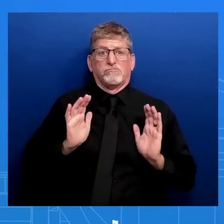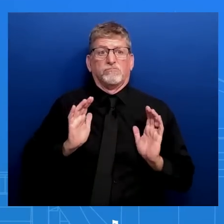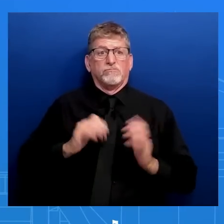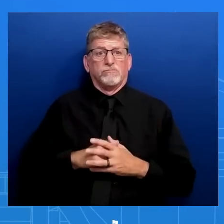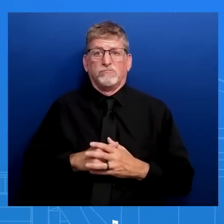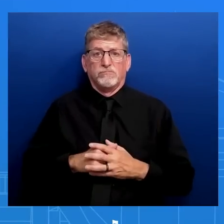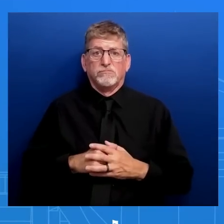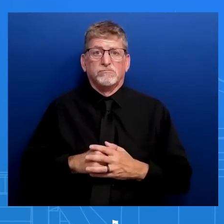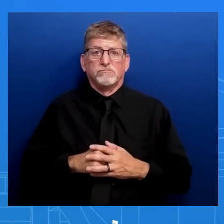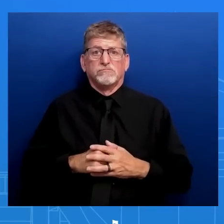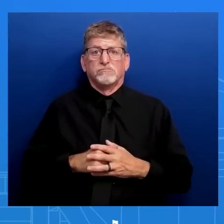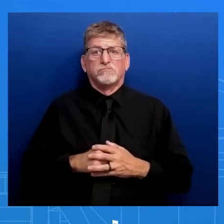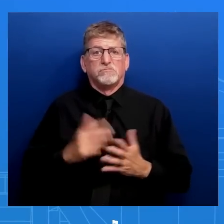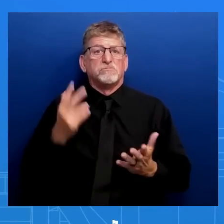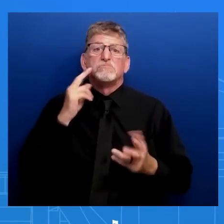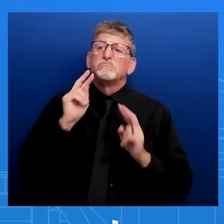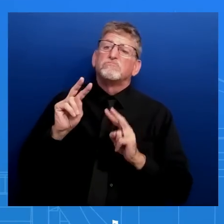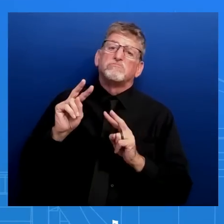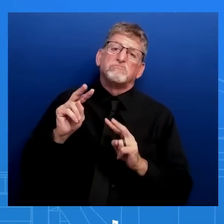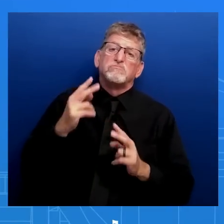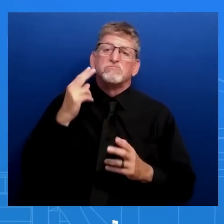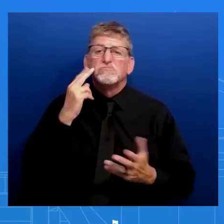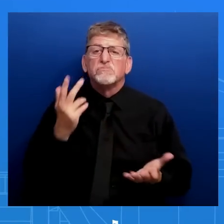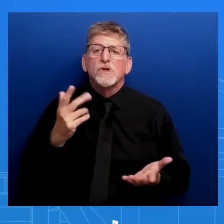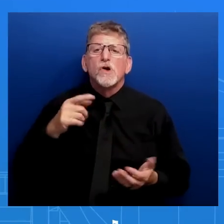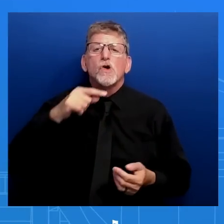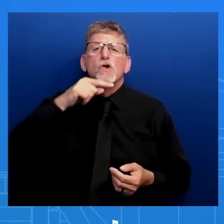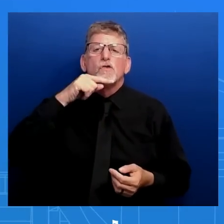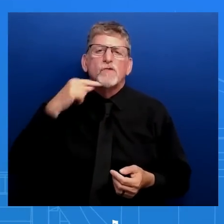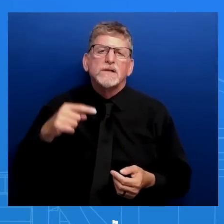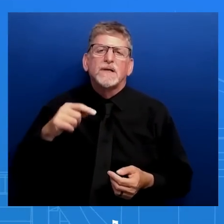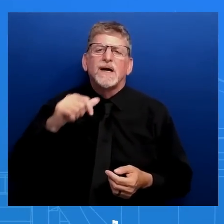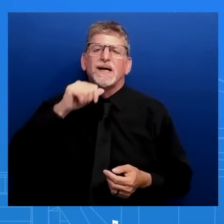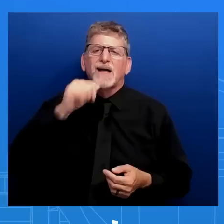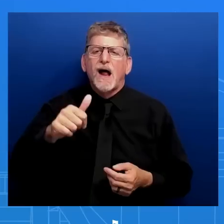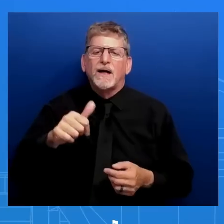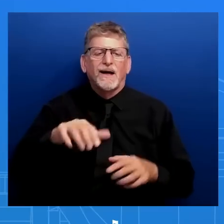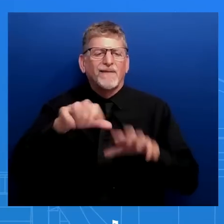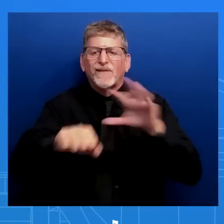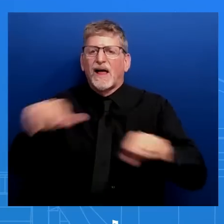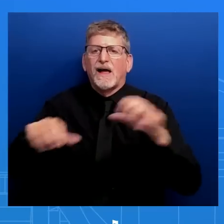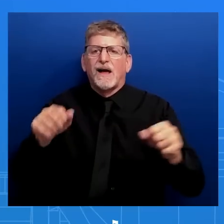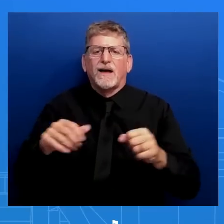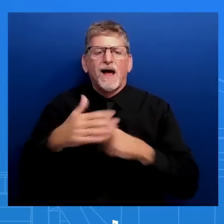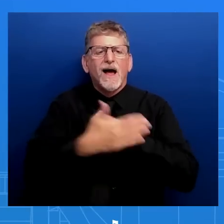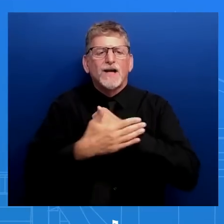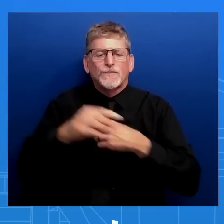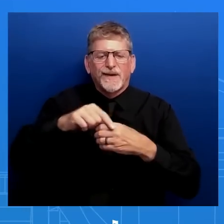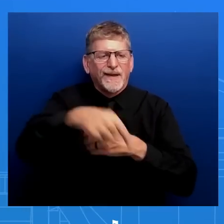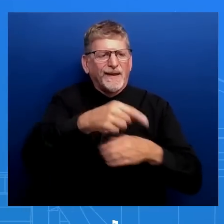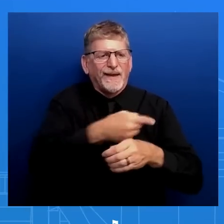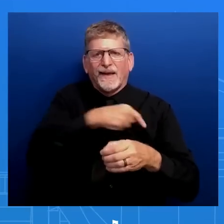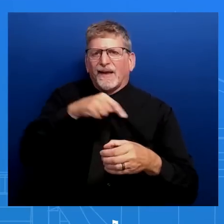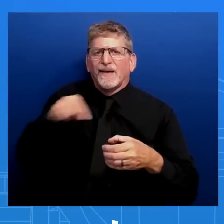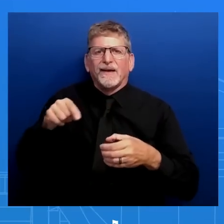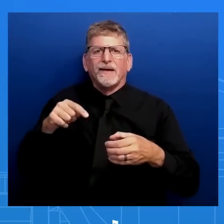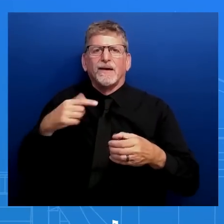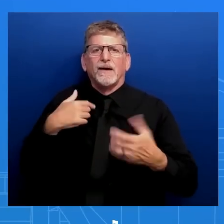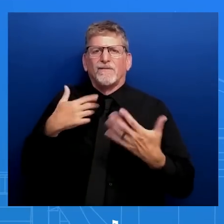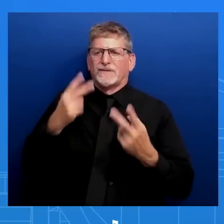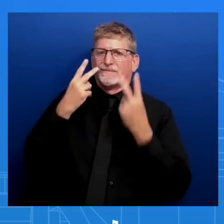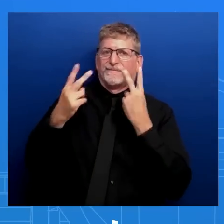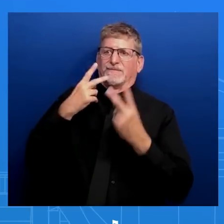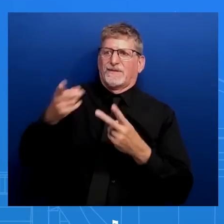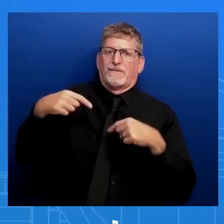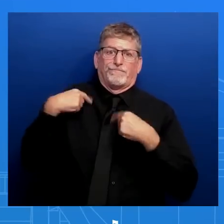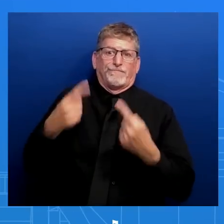Russia not invade their neighboring countries. We would prefer to see Russia, since they already did that, remove all their troops from